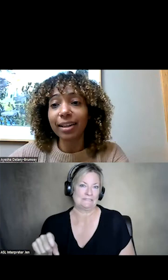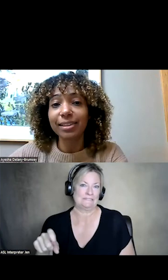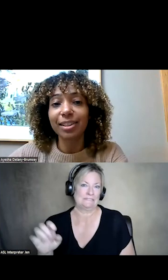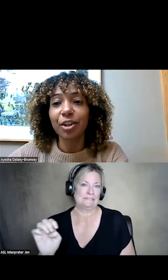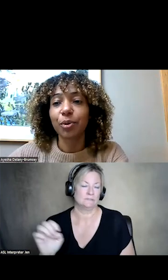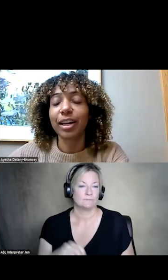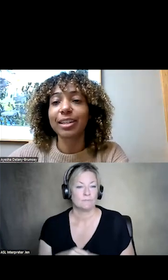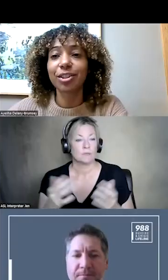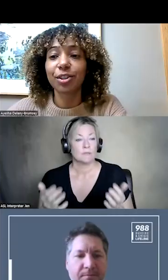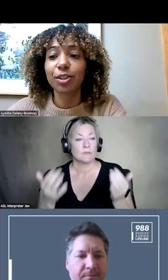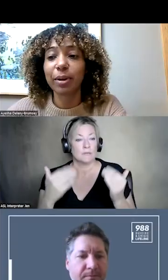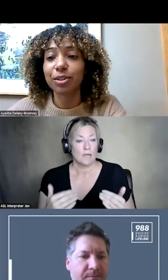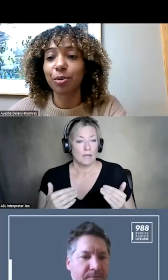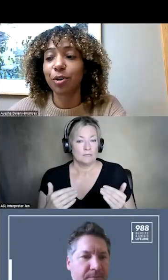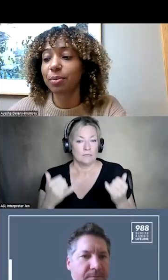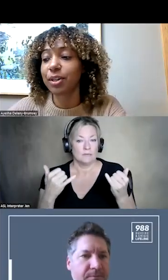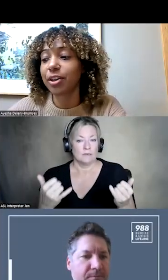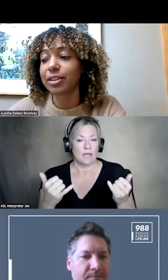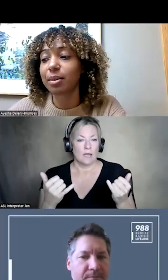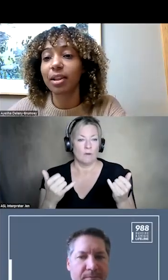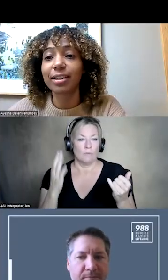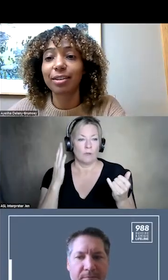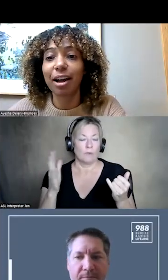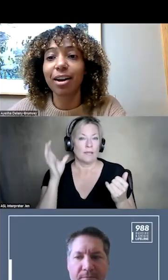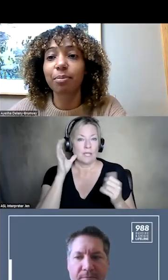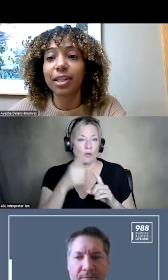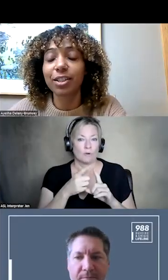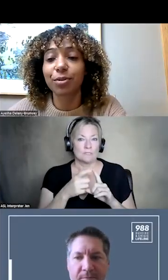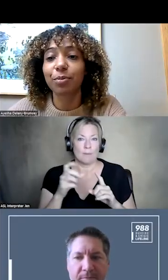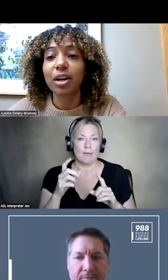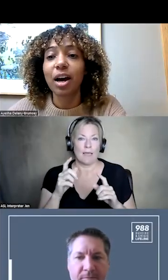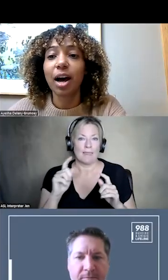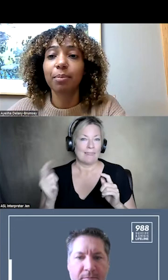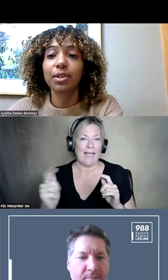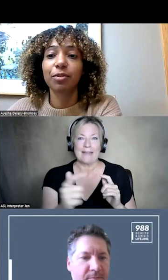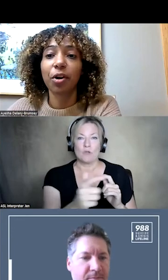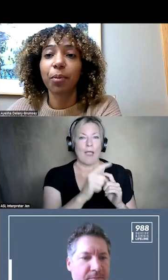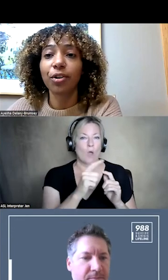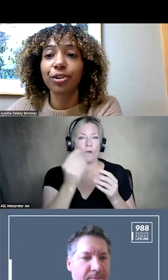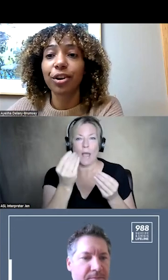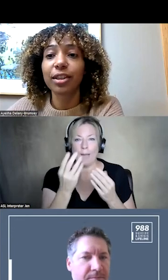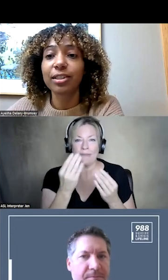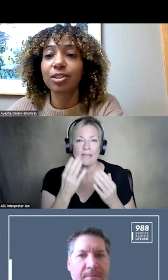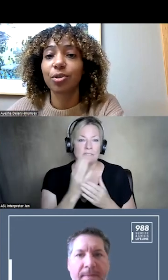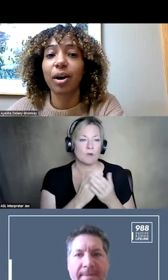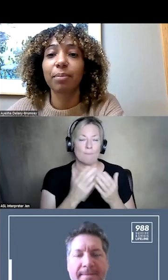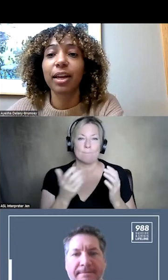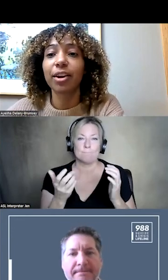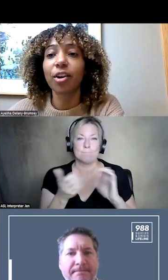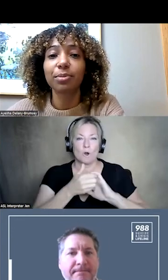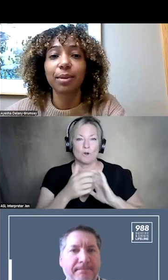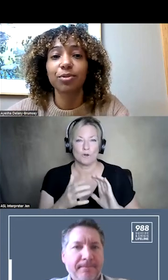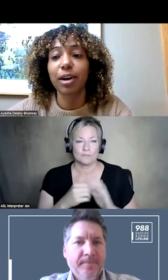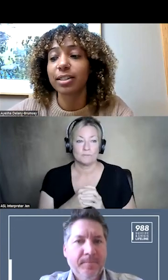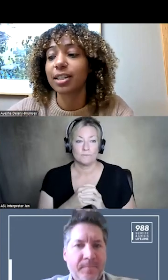So next, we're getting into the space where we're going to be hearing some lightning round updates from some of our partners on this. So can